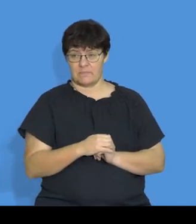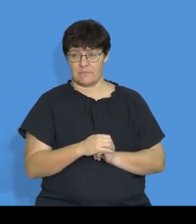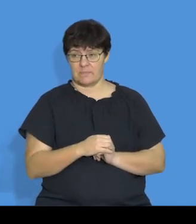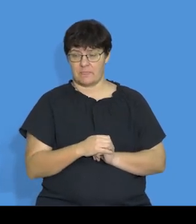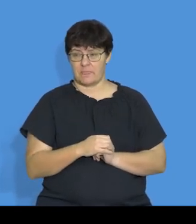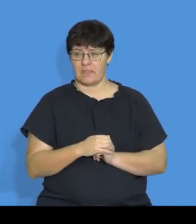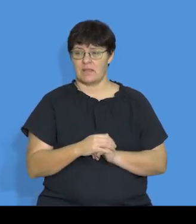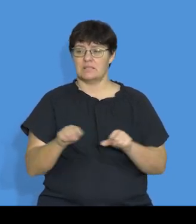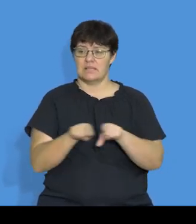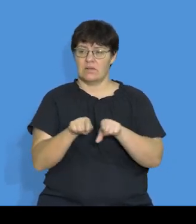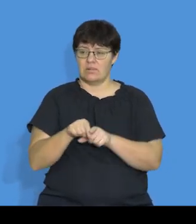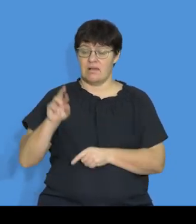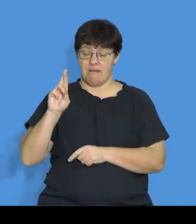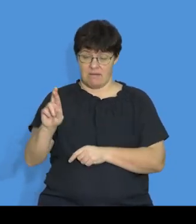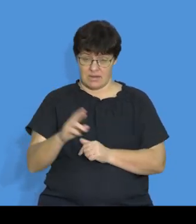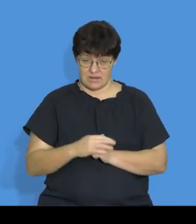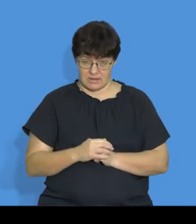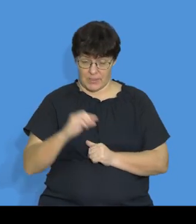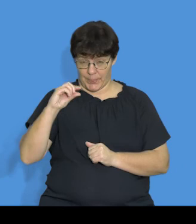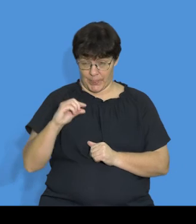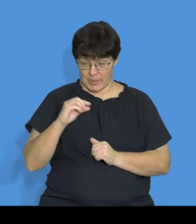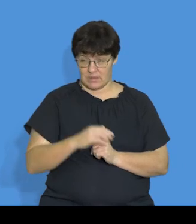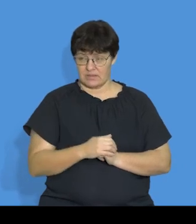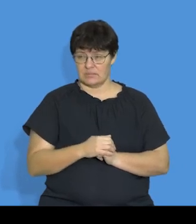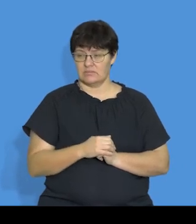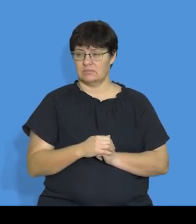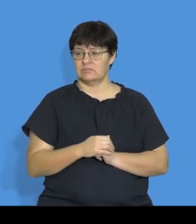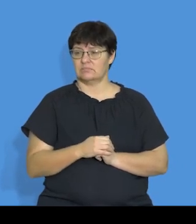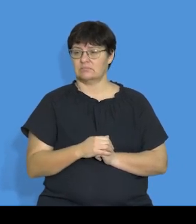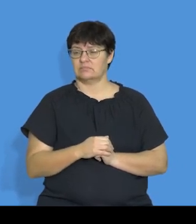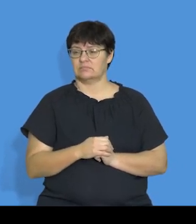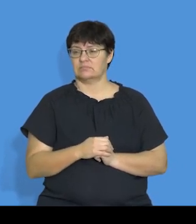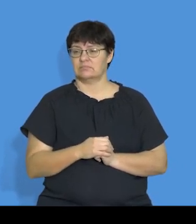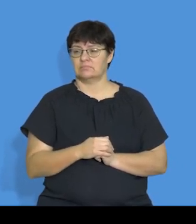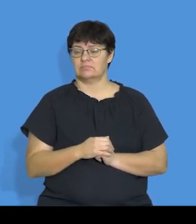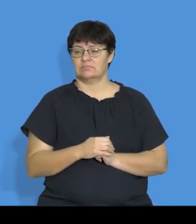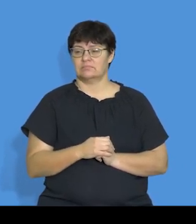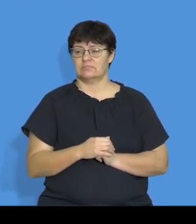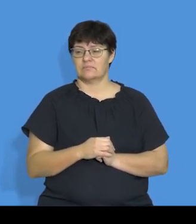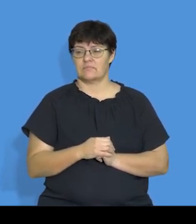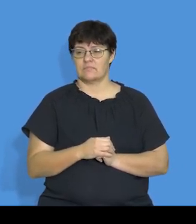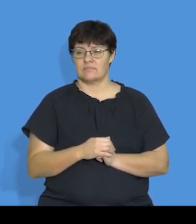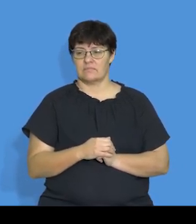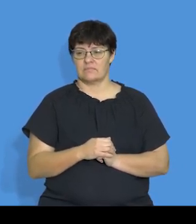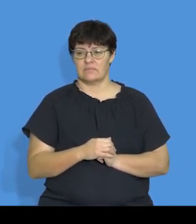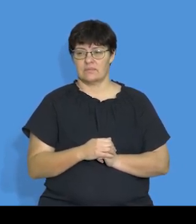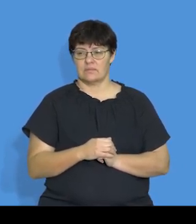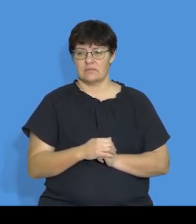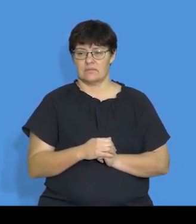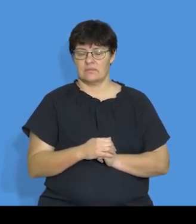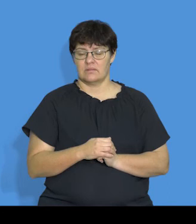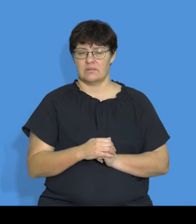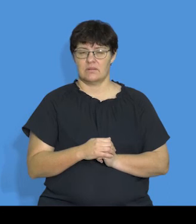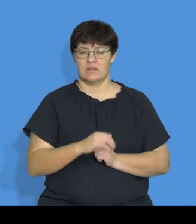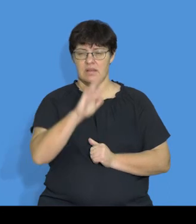gives us our internal resistance. So we can go to our calculator and say Okay, this